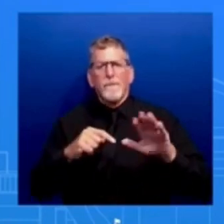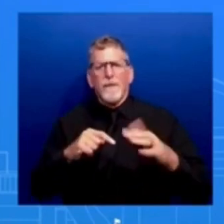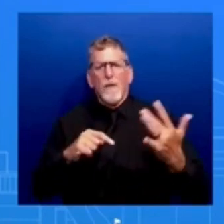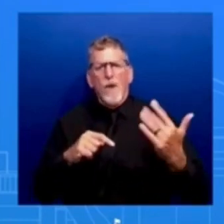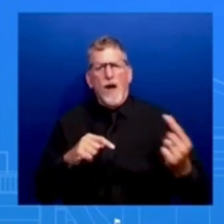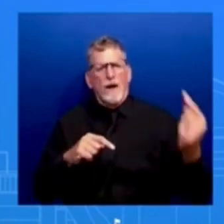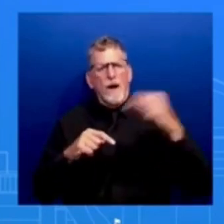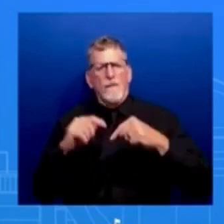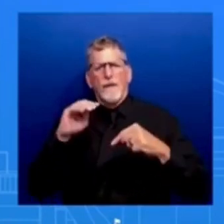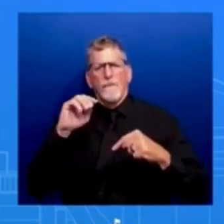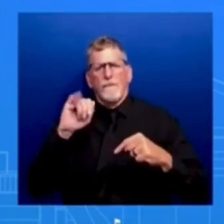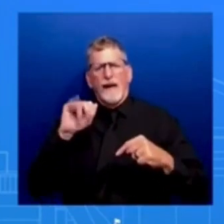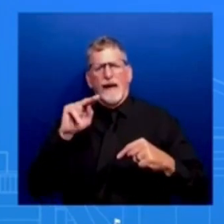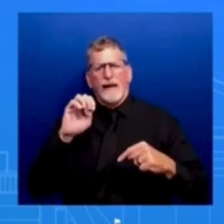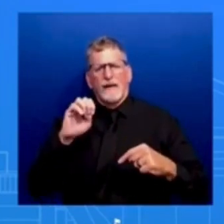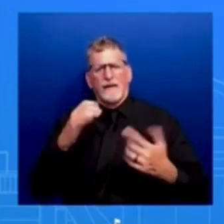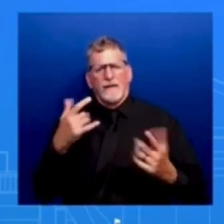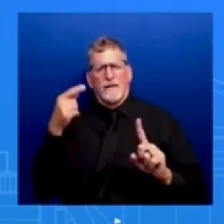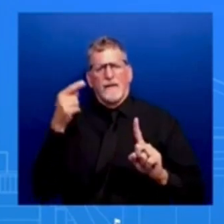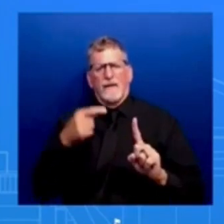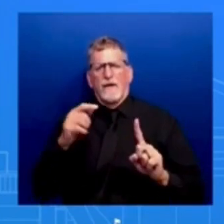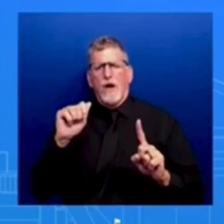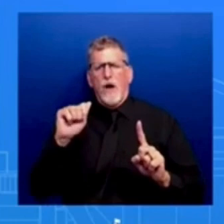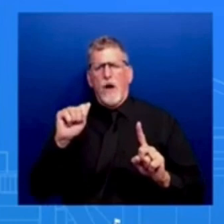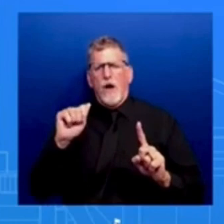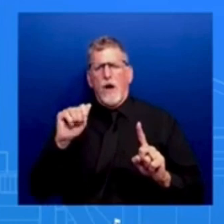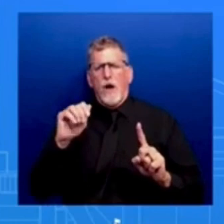my goodness. I think I just answered that question.